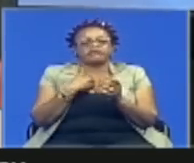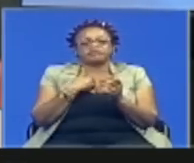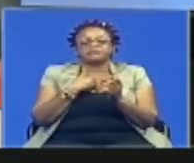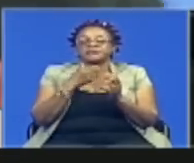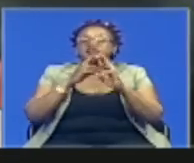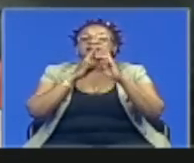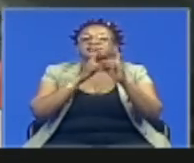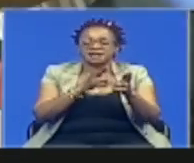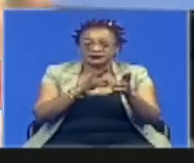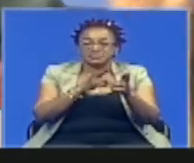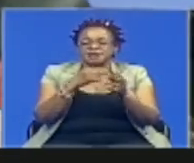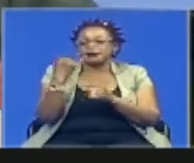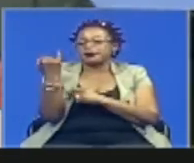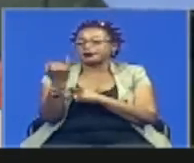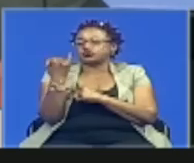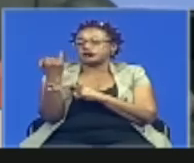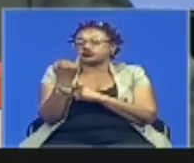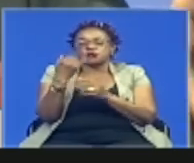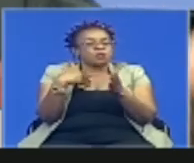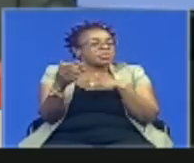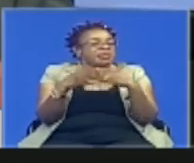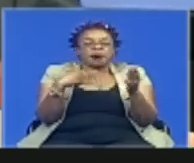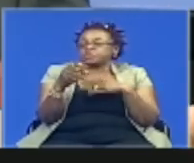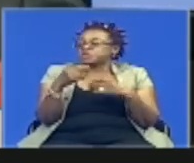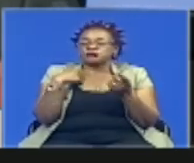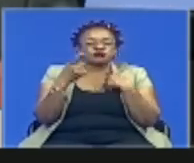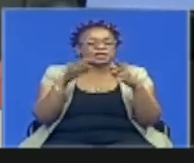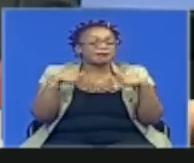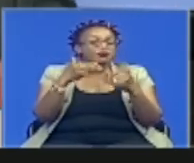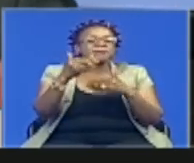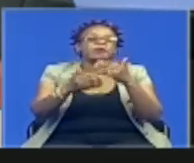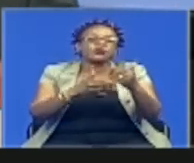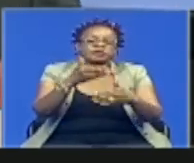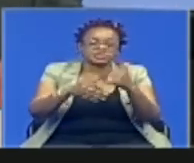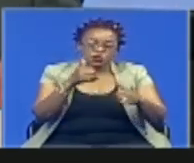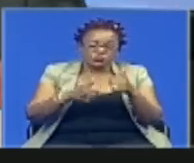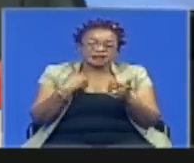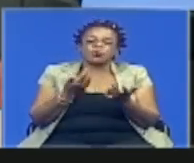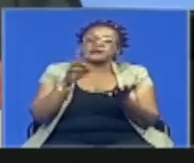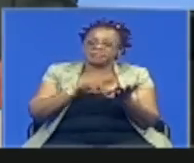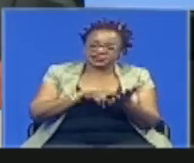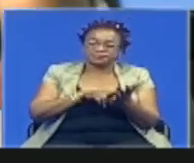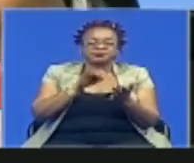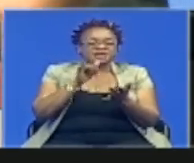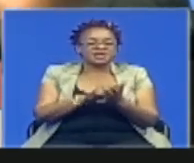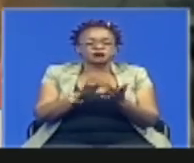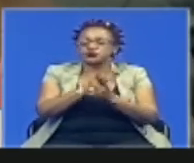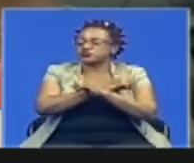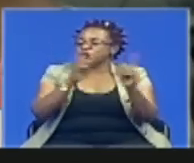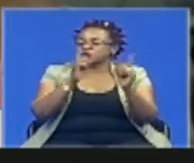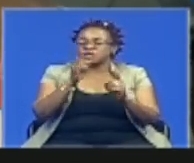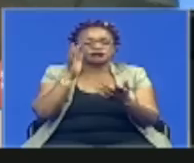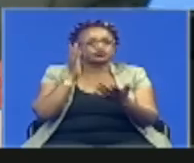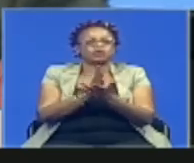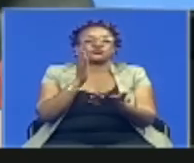result in isolation without looking at the process. All right. And it is the process that I say, and I keep repeating, that was faulty. Unfortunately, last one,